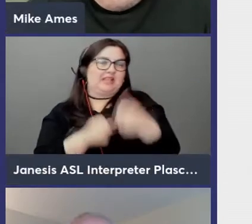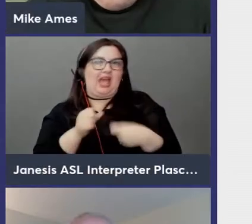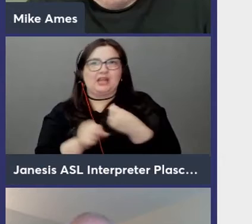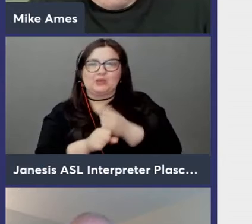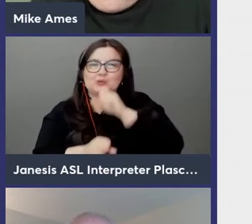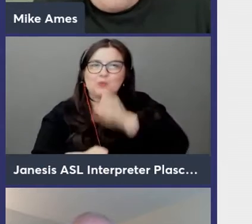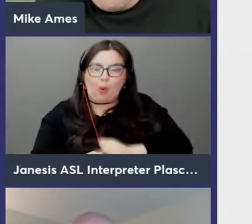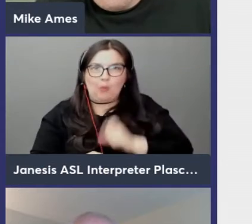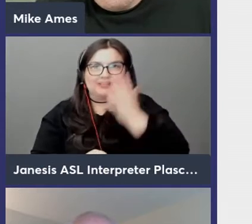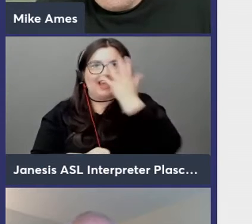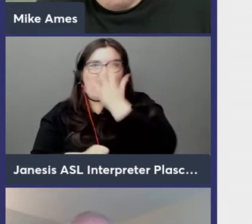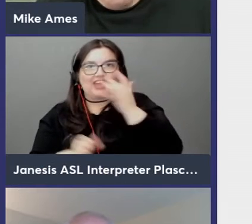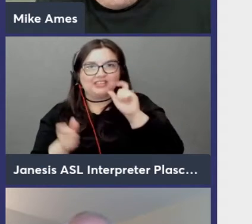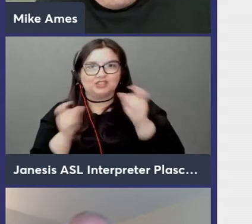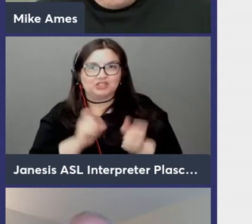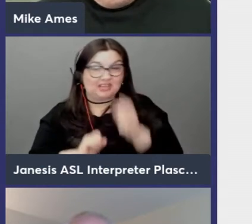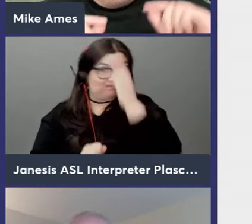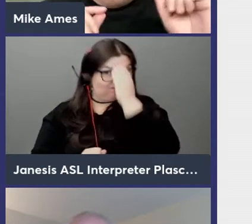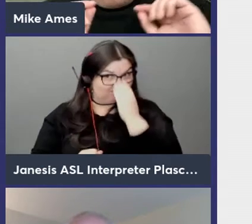Yeah. So surprisingly,